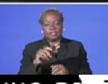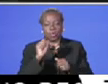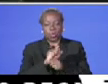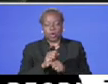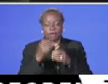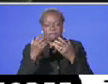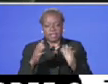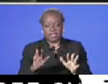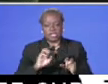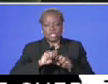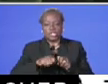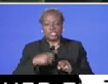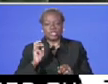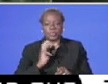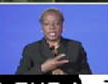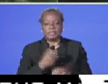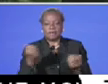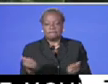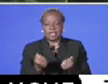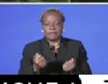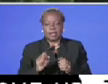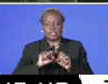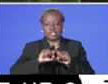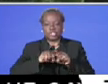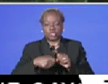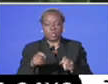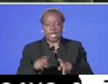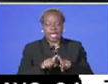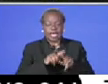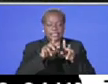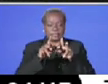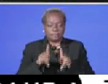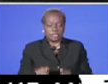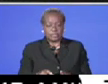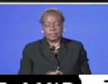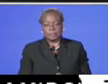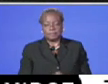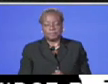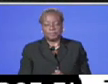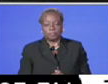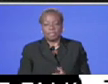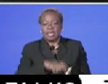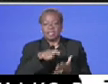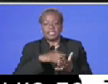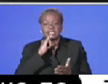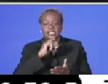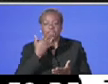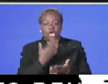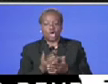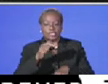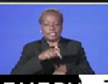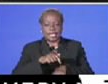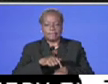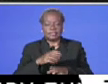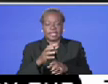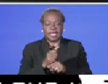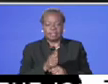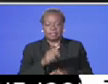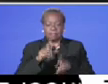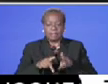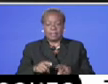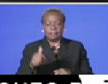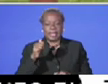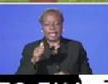finished, so we'll be available as soon as possible. But like I said, right now we have nothing on the calendar, so this is a good time for us to get those vendors,